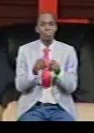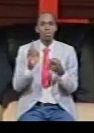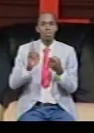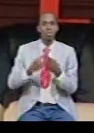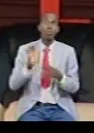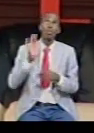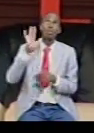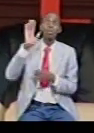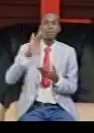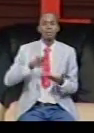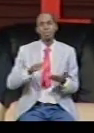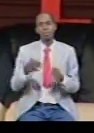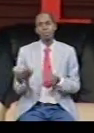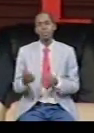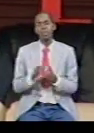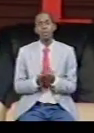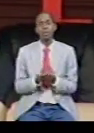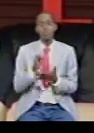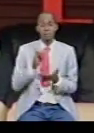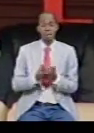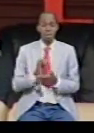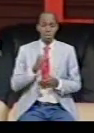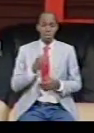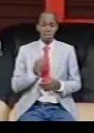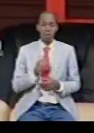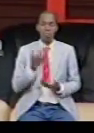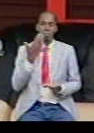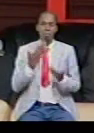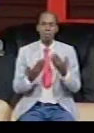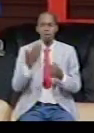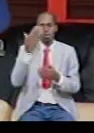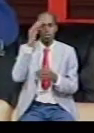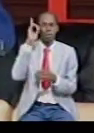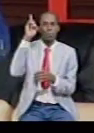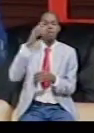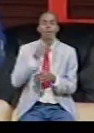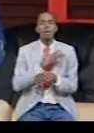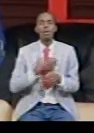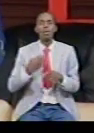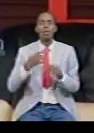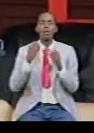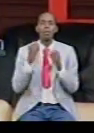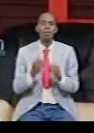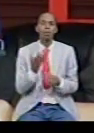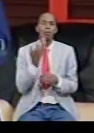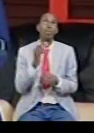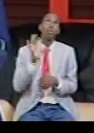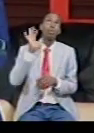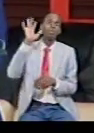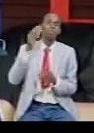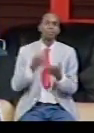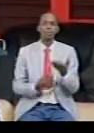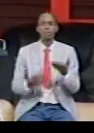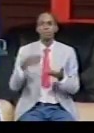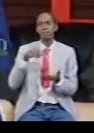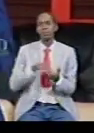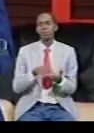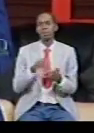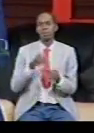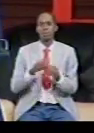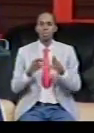death. That I may know him and the power of his resurrection.